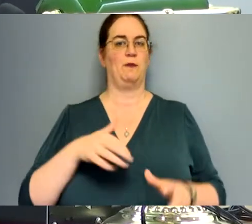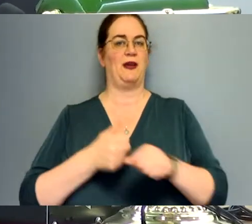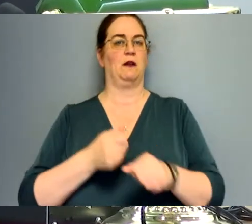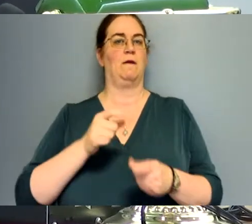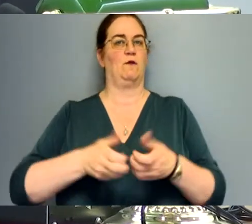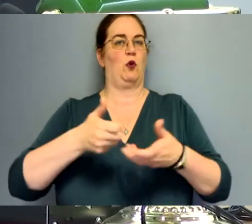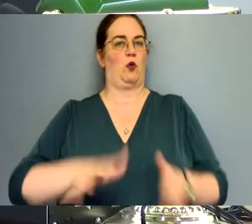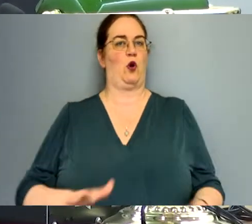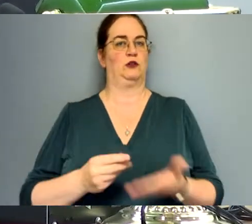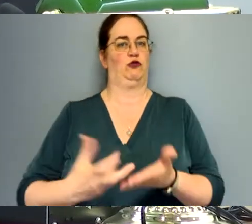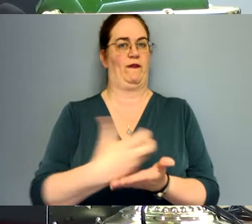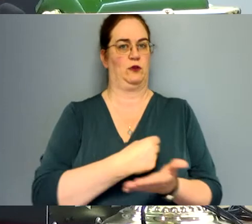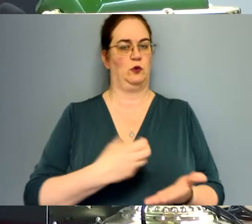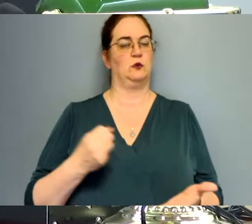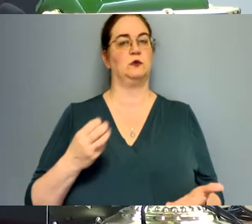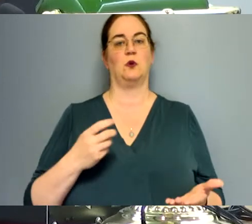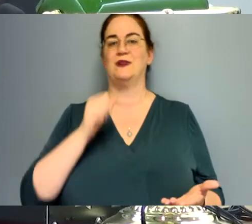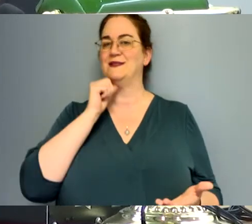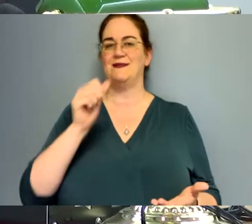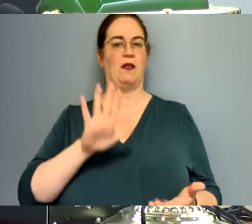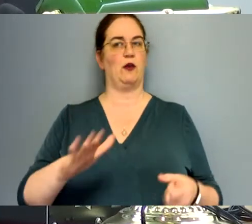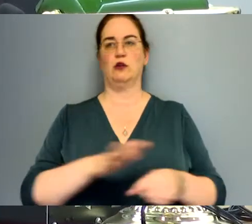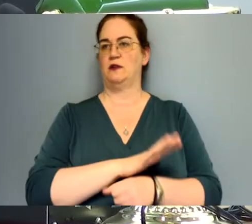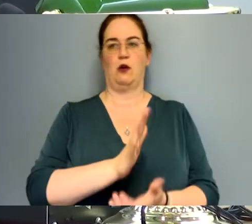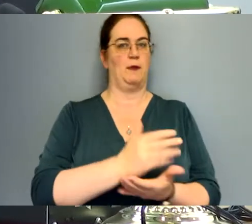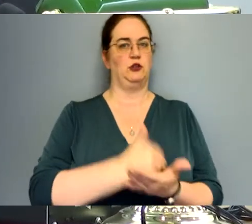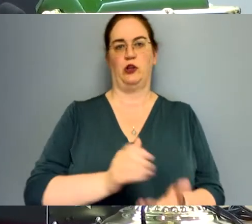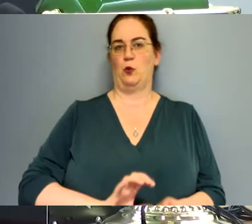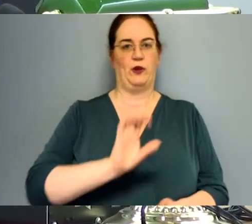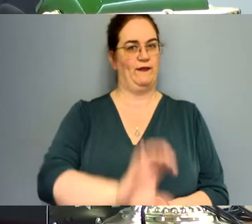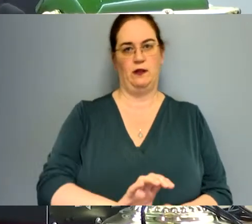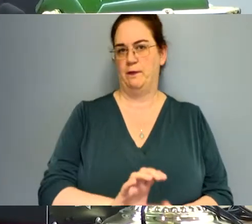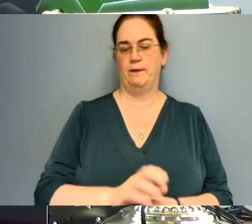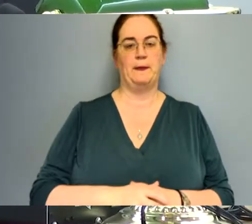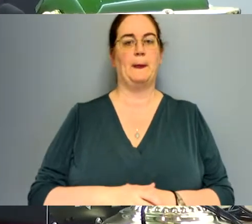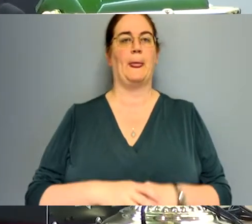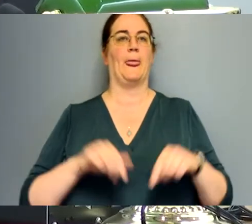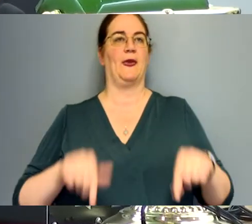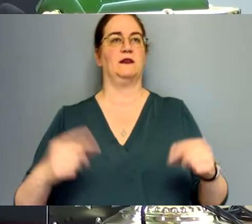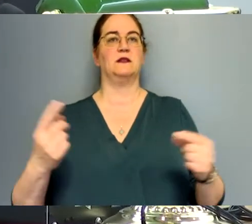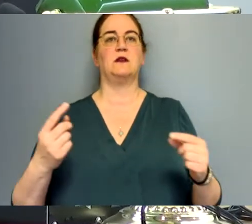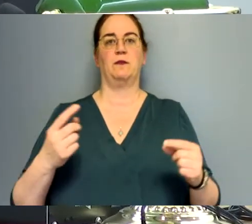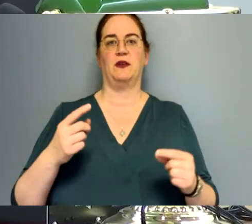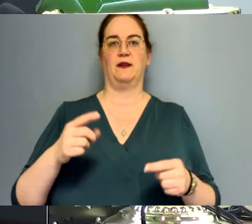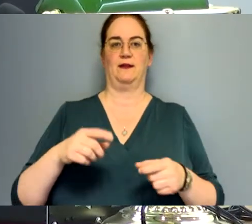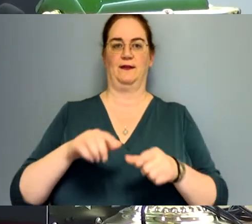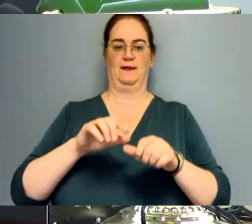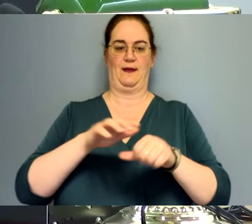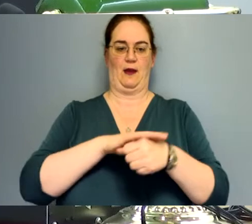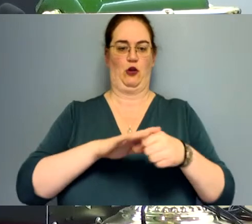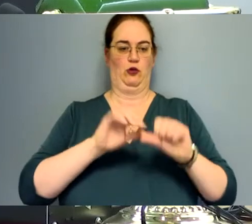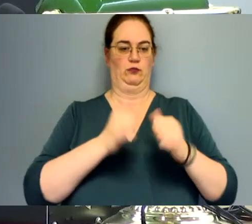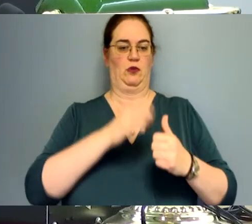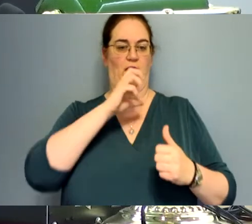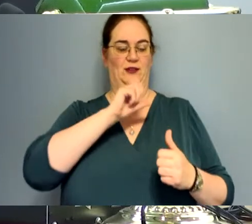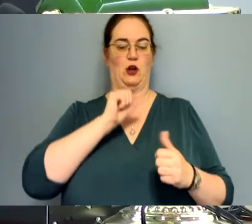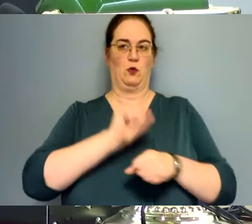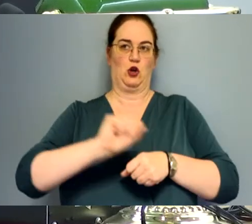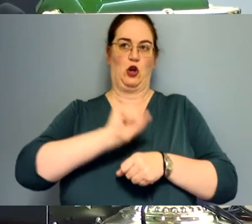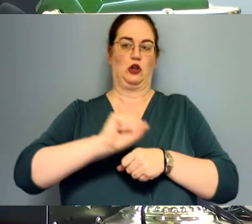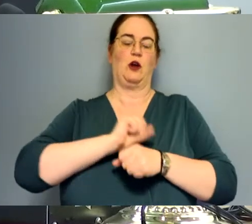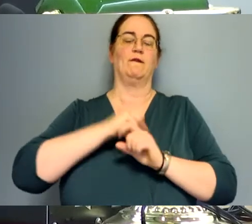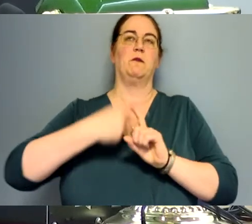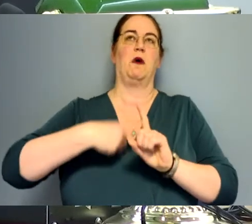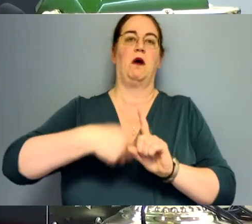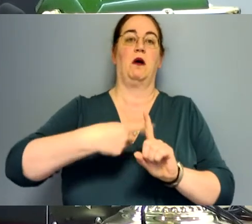revenue. So it's not their entire budget that we're giving them. This was something the Area Agency on Aging worked on for months and months and